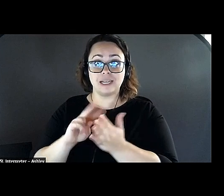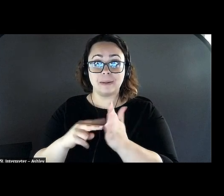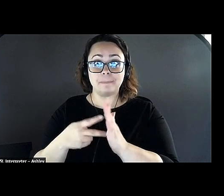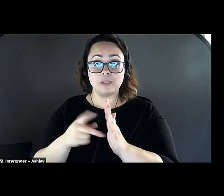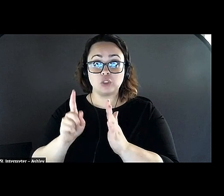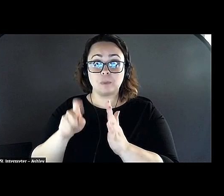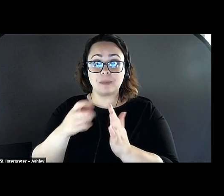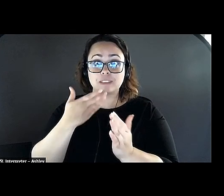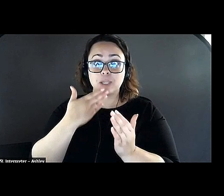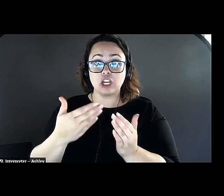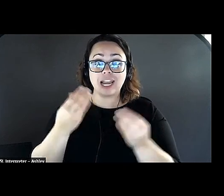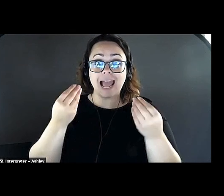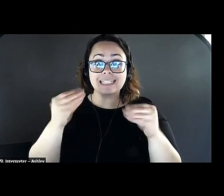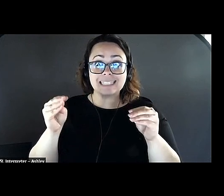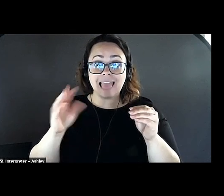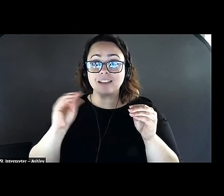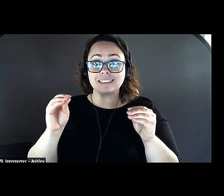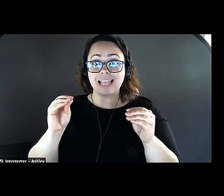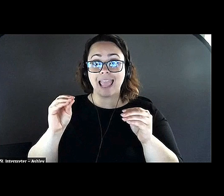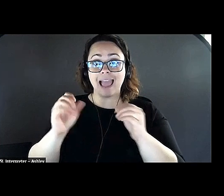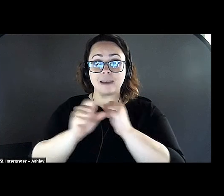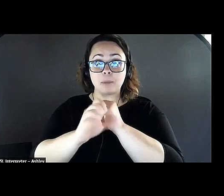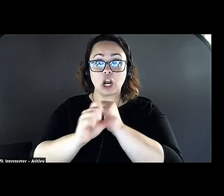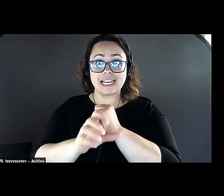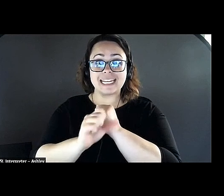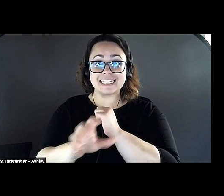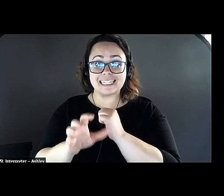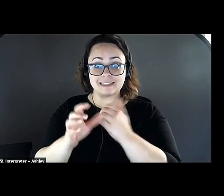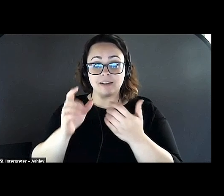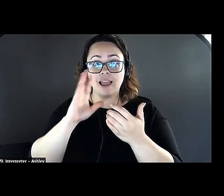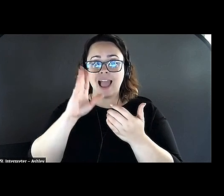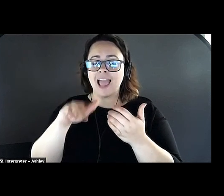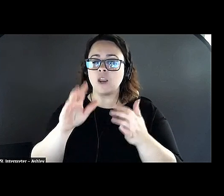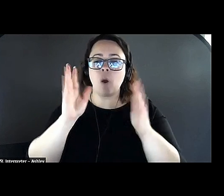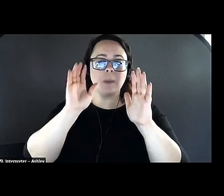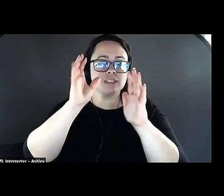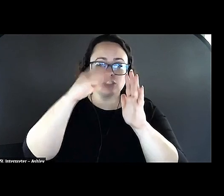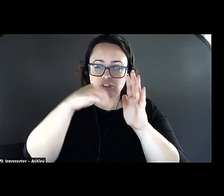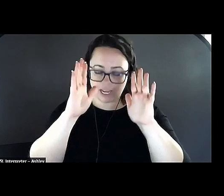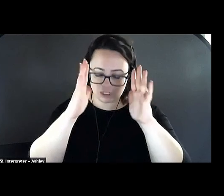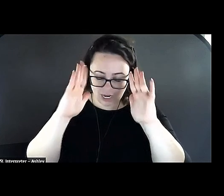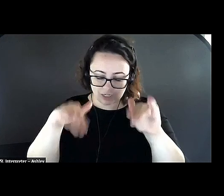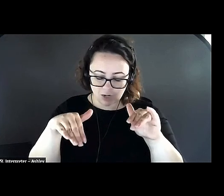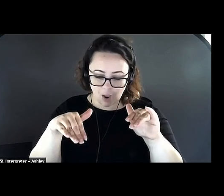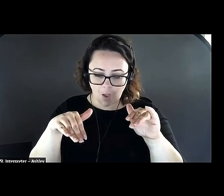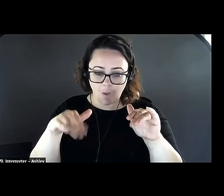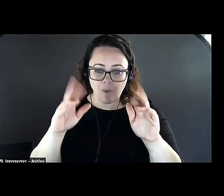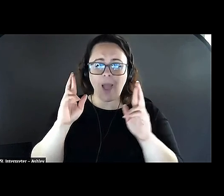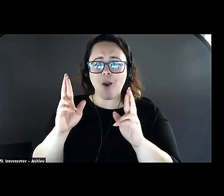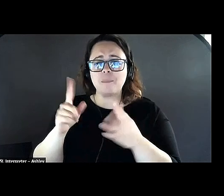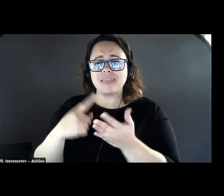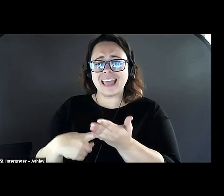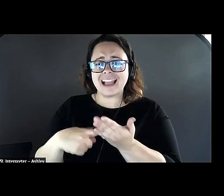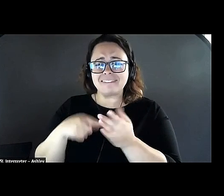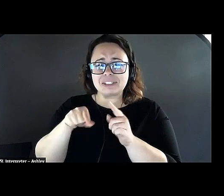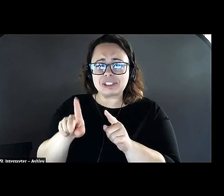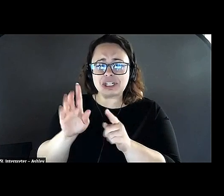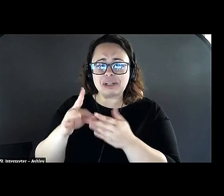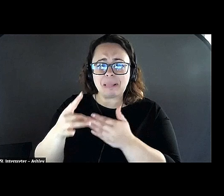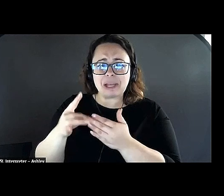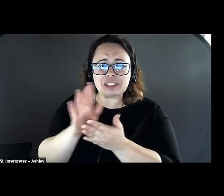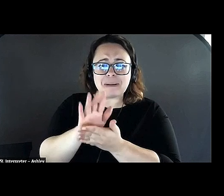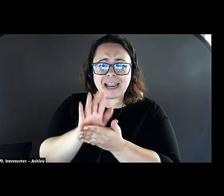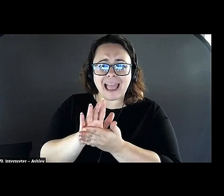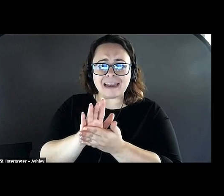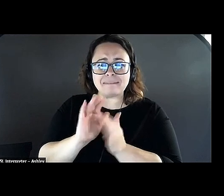sales and marketing. I know this is strange, and I hope they cover this in your Leadership Academy, at least how